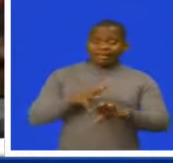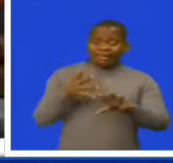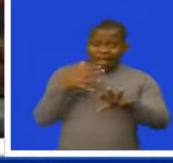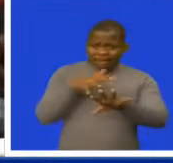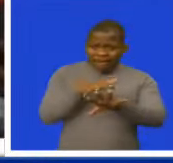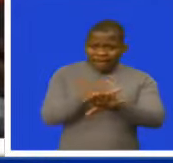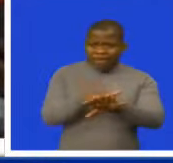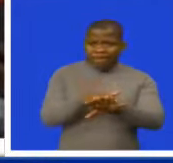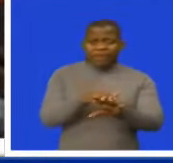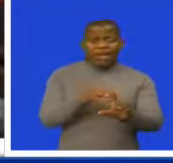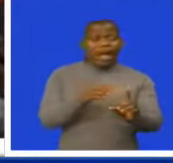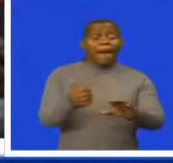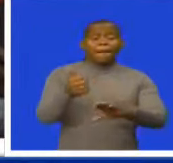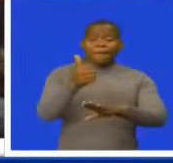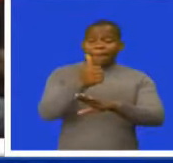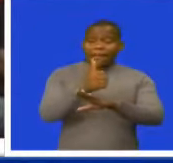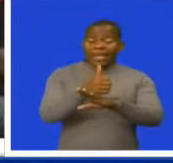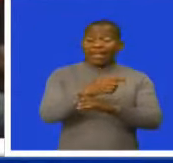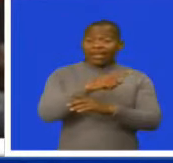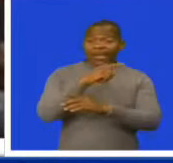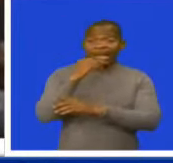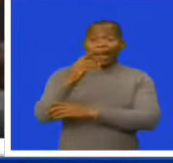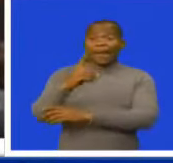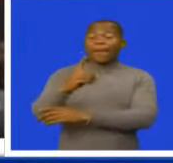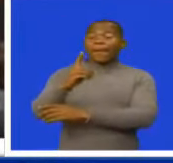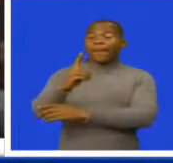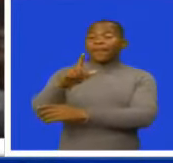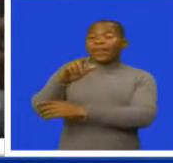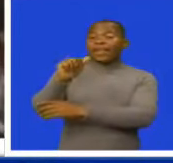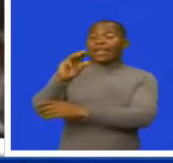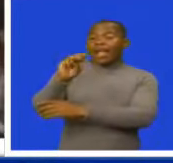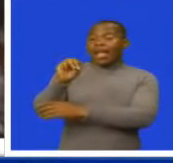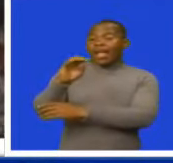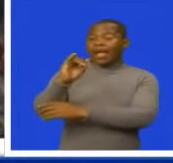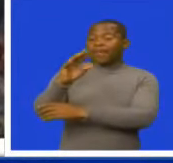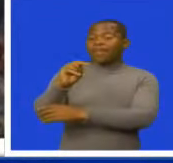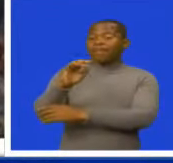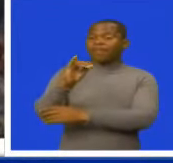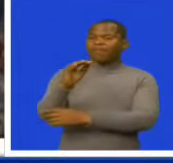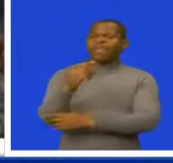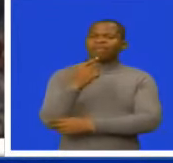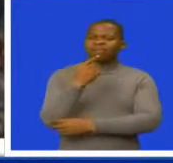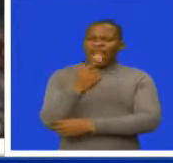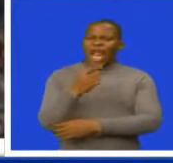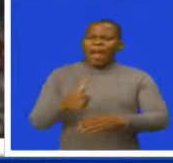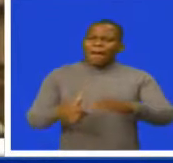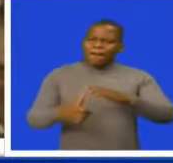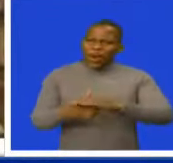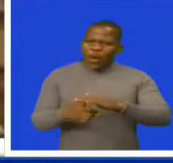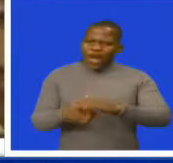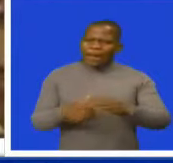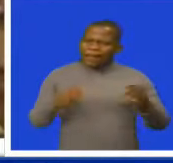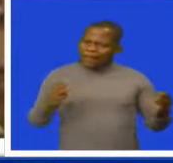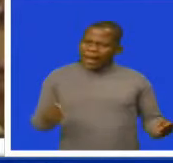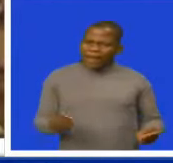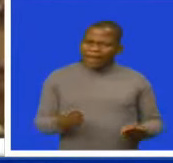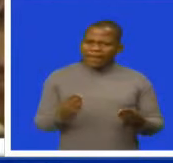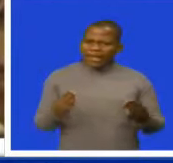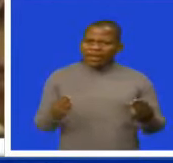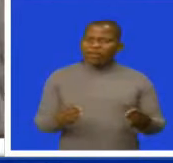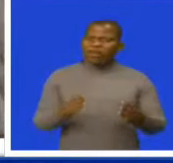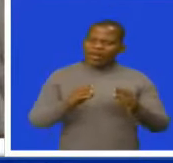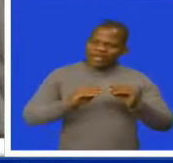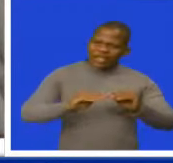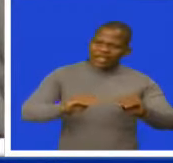liswati lifunze ngebucala lobendeka ngetebuchwepesha ukuze bantu batawudiphephisa baphinze bagweme kwendabucala balolu